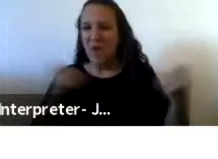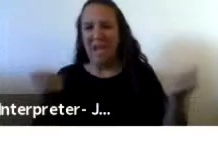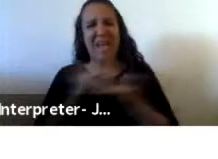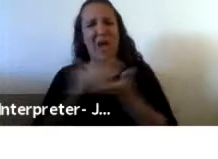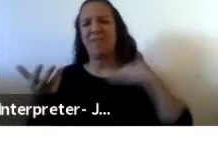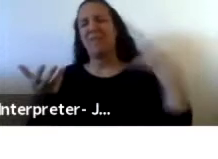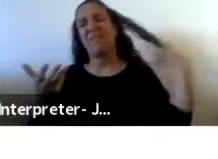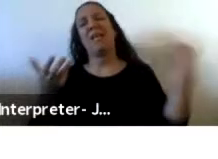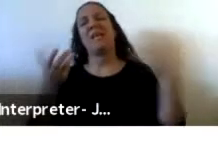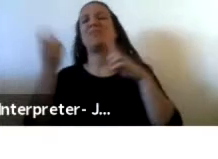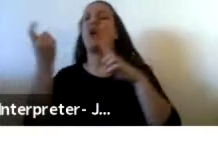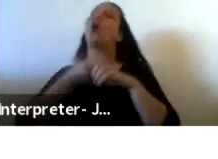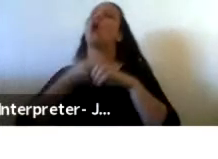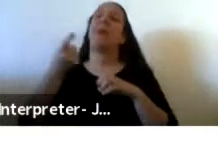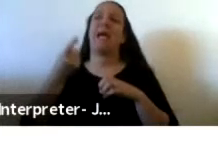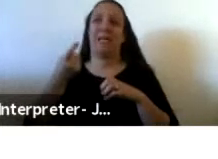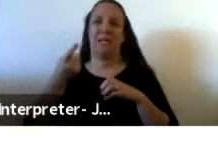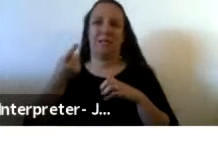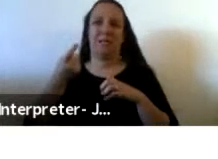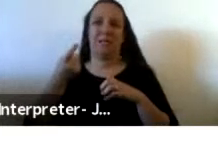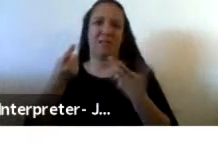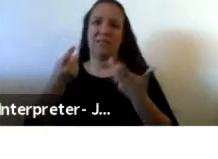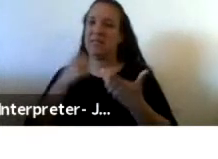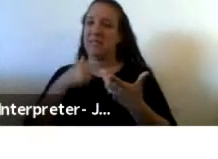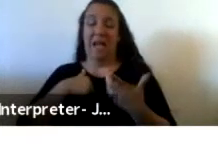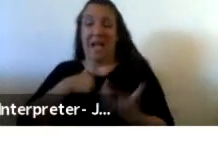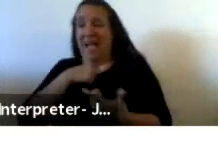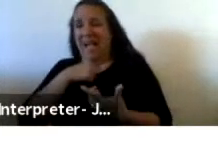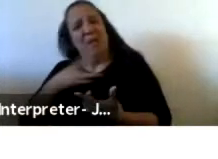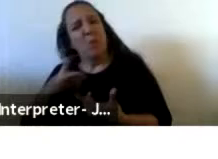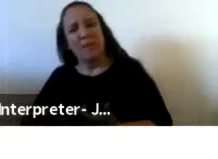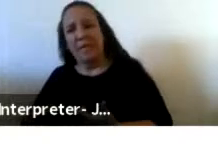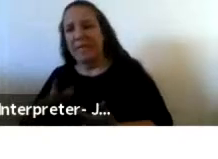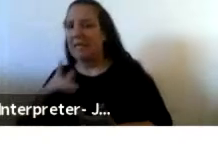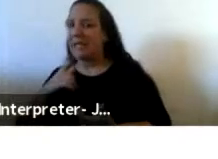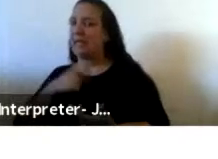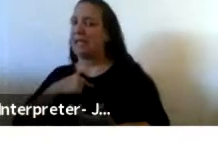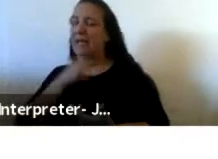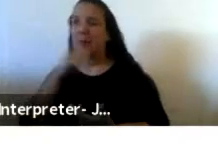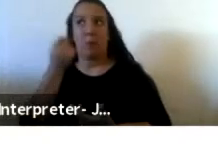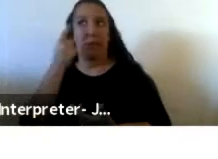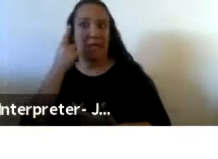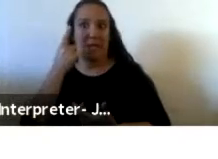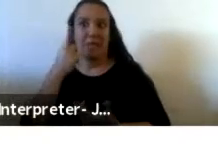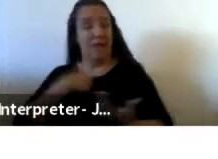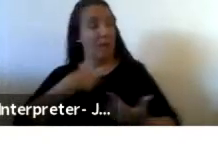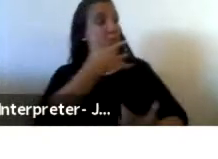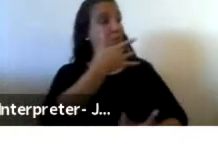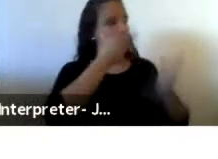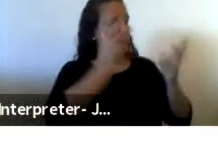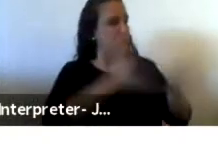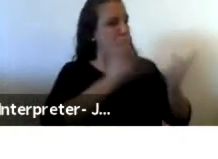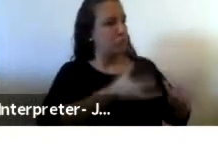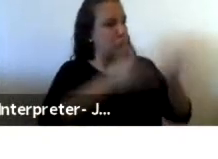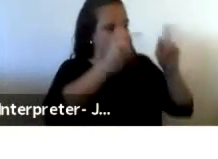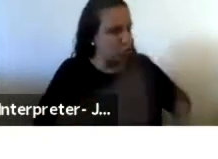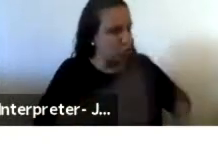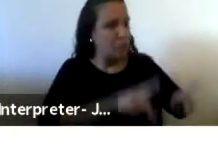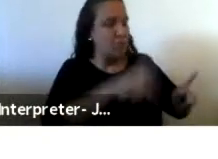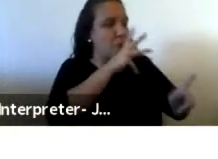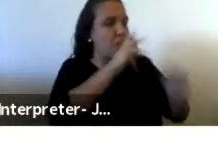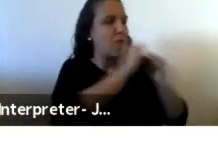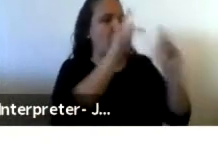out there, it just doesn't make it for me. I just don't get it. I don't like it. I'd rather talk to a human being. And that's the advantage that a lot of brick and mortars